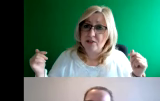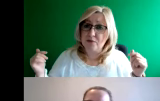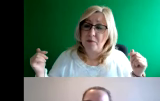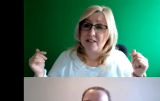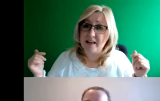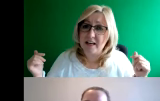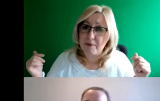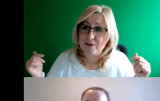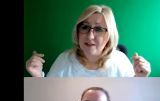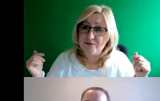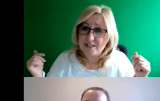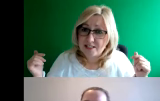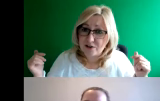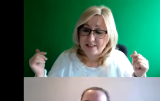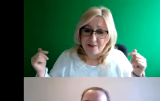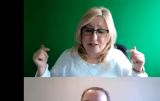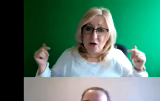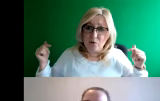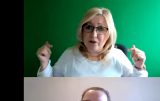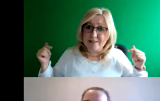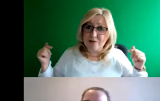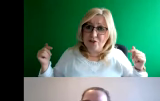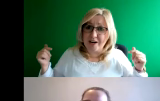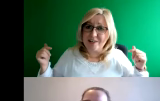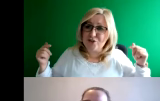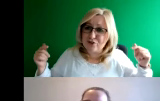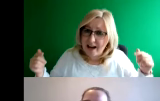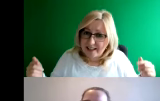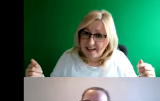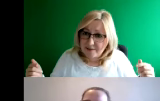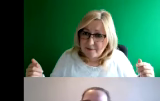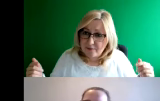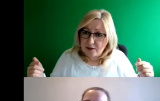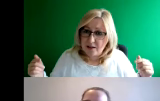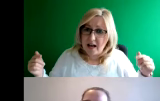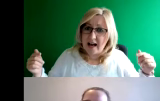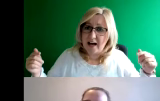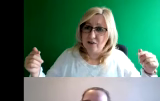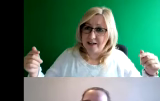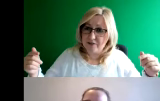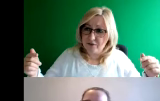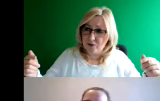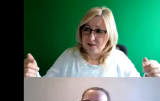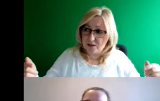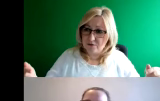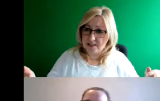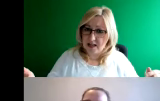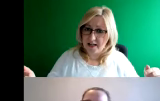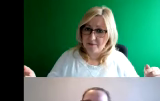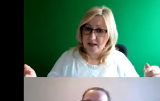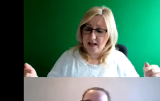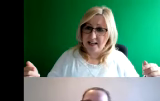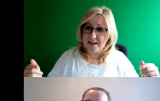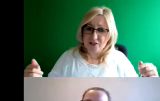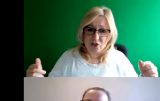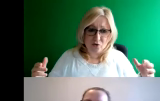what we were doing when we're thinking about discourse levels, we're also going to try and track how that unfolds over